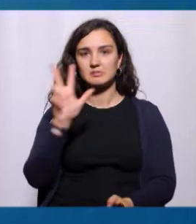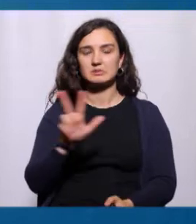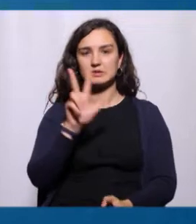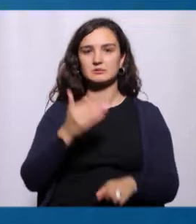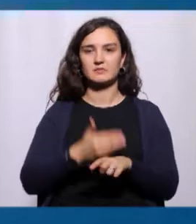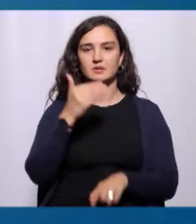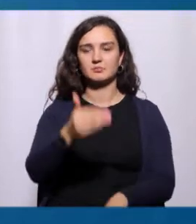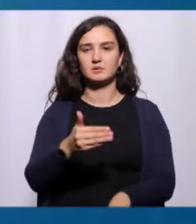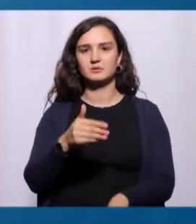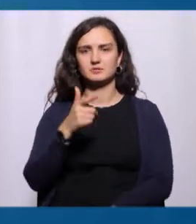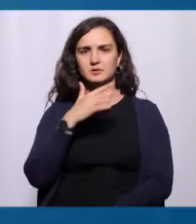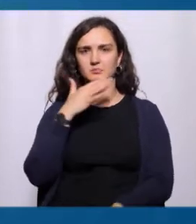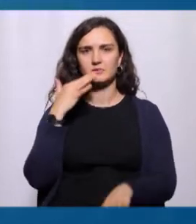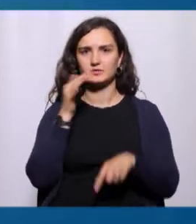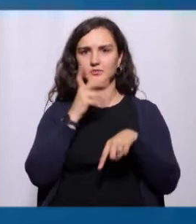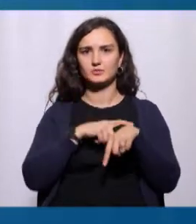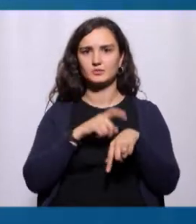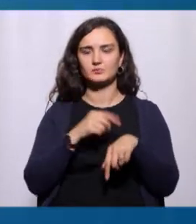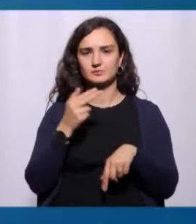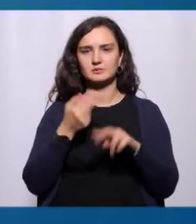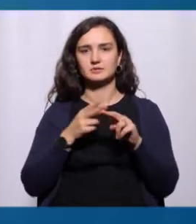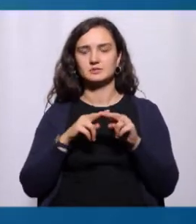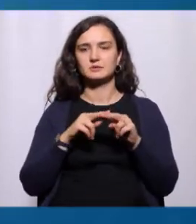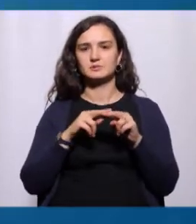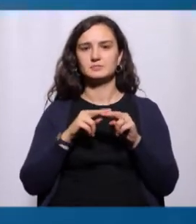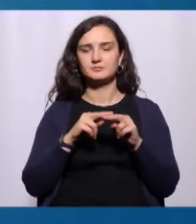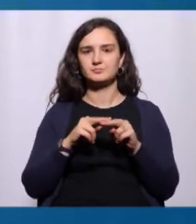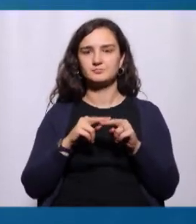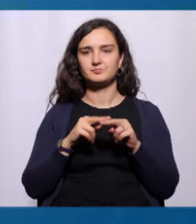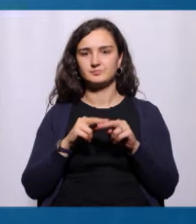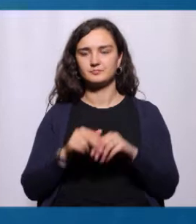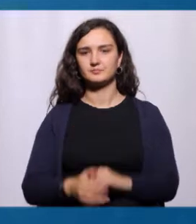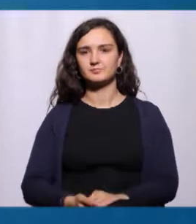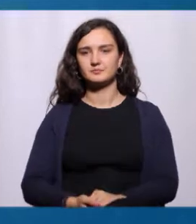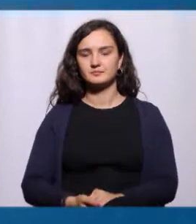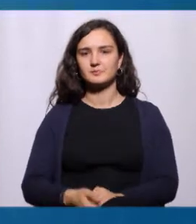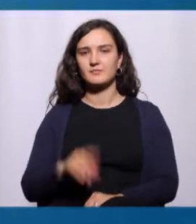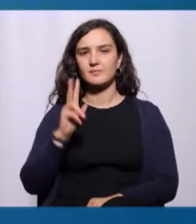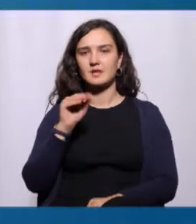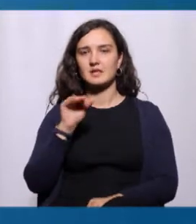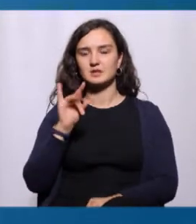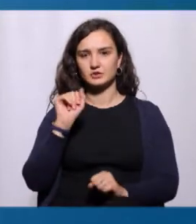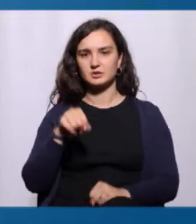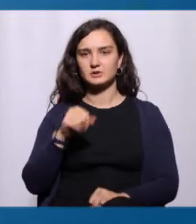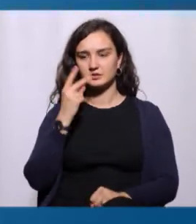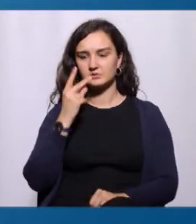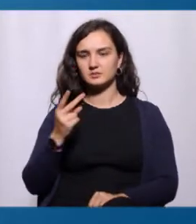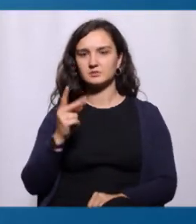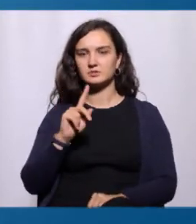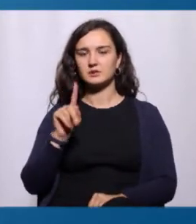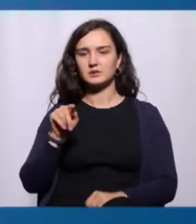3 hours late. That's a lot of time. That does not sound like fun. Not at all. Mr. Carter, can you please look at